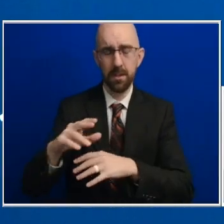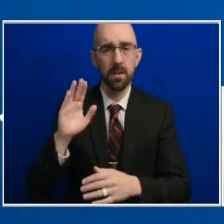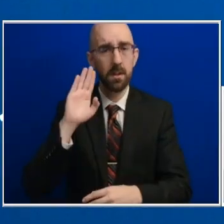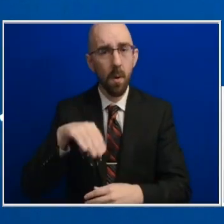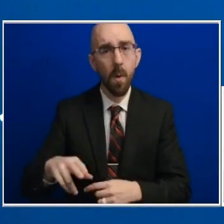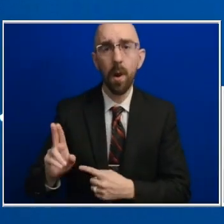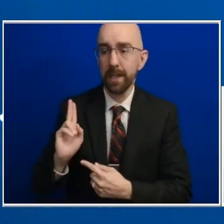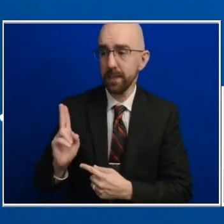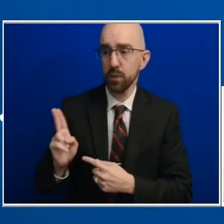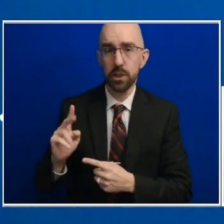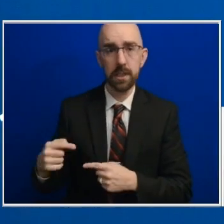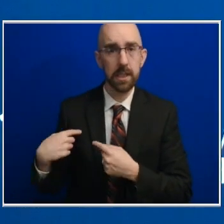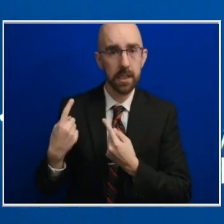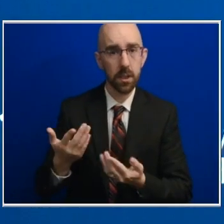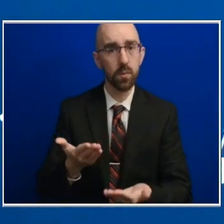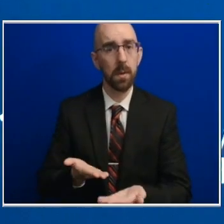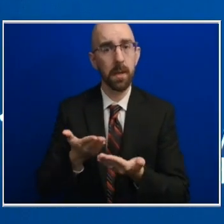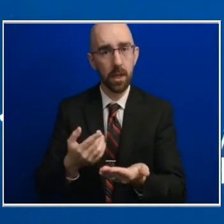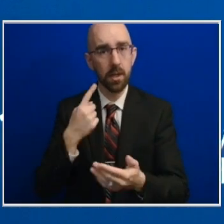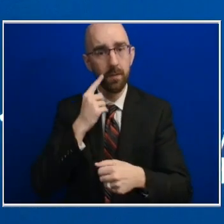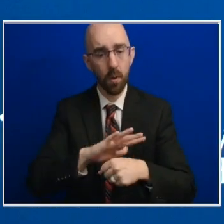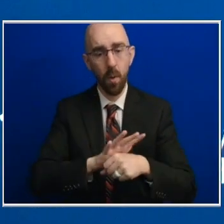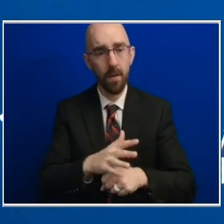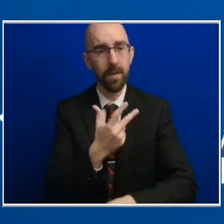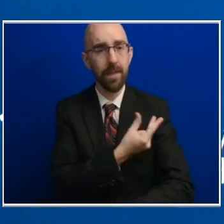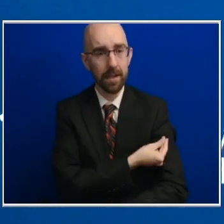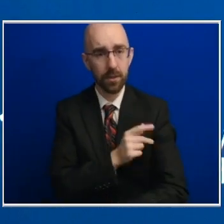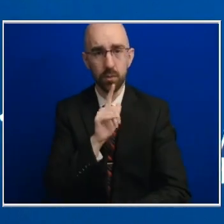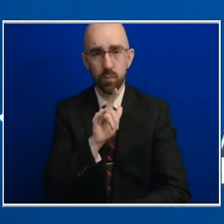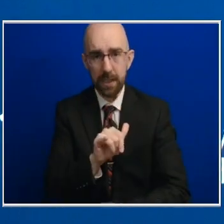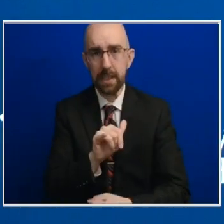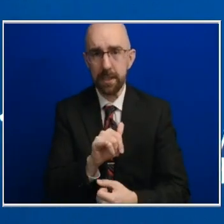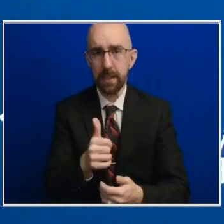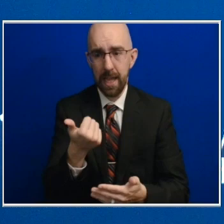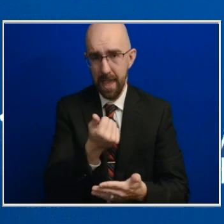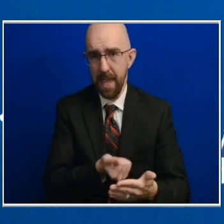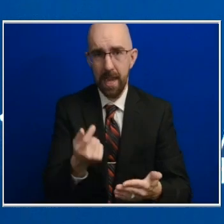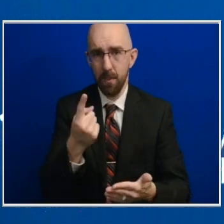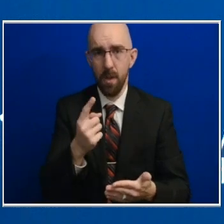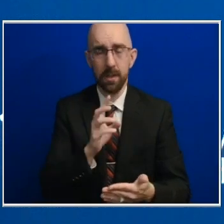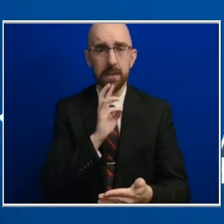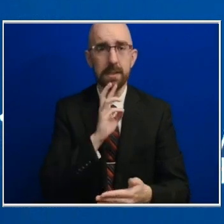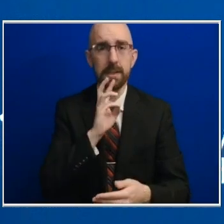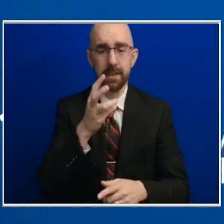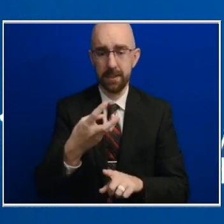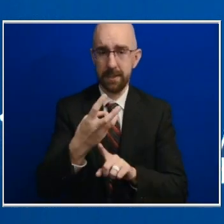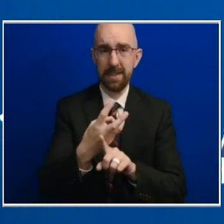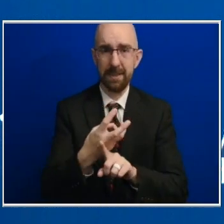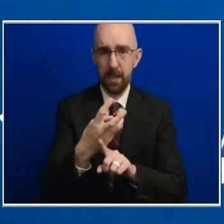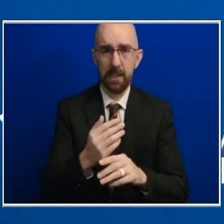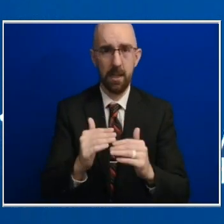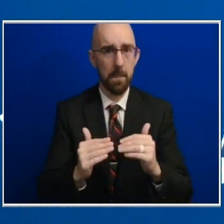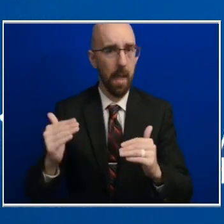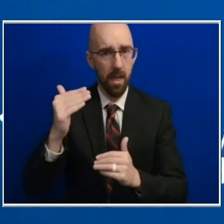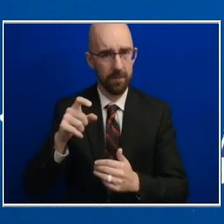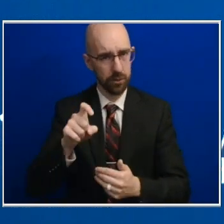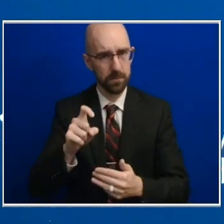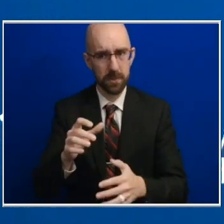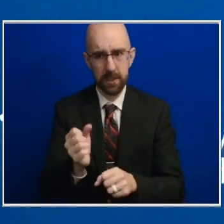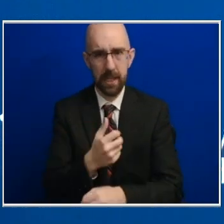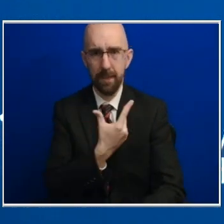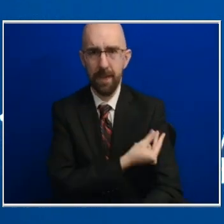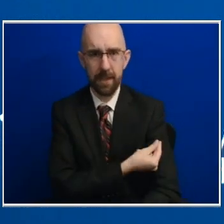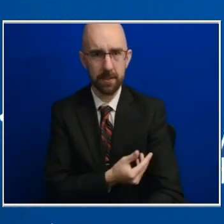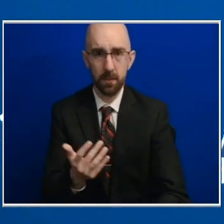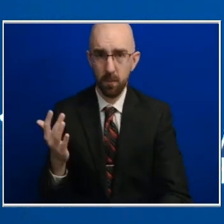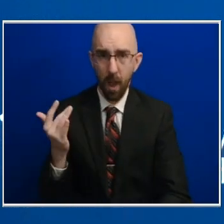the recommendations for COVID vaccine has really been anybody 6 months and above should be getting a vaccine. Why? Because we know